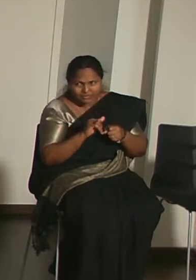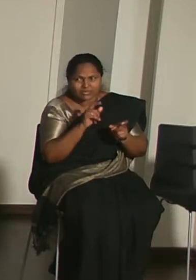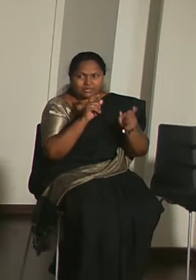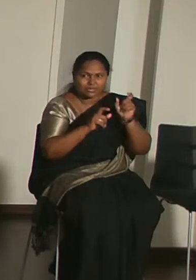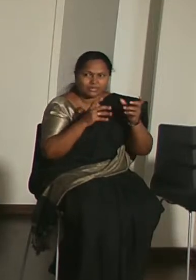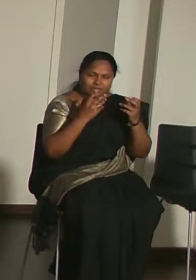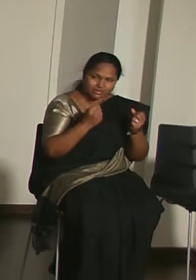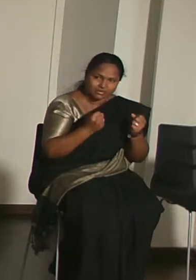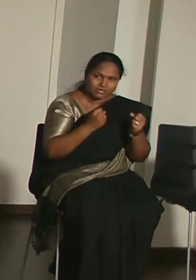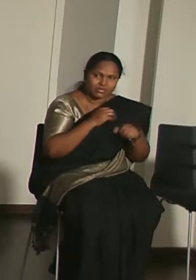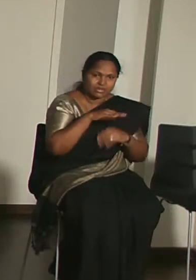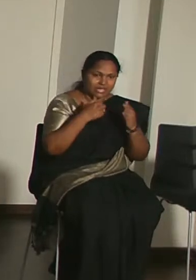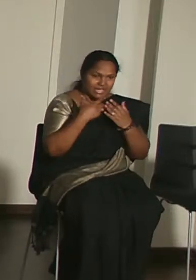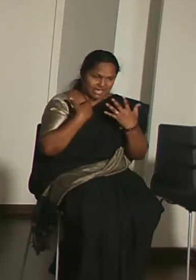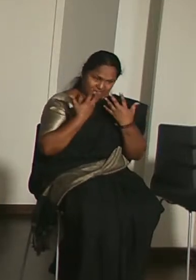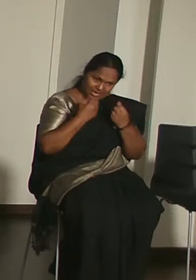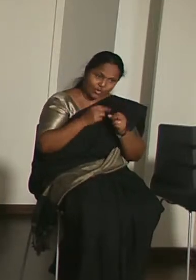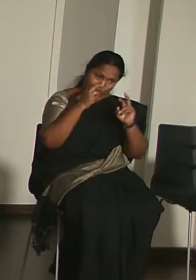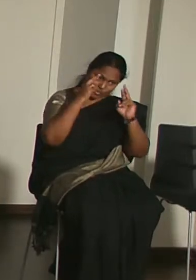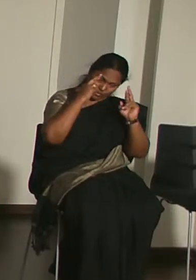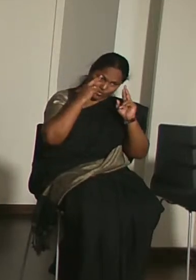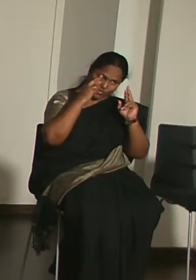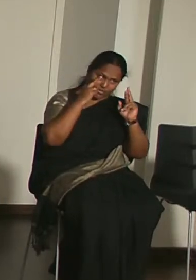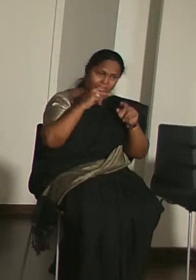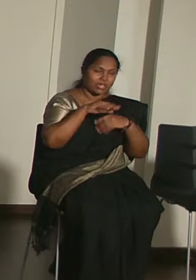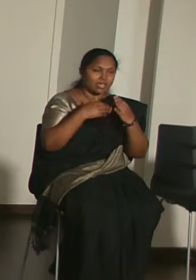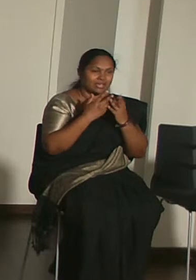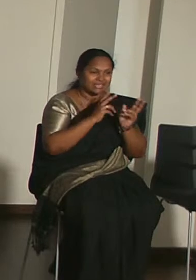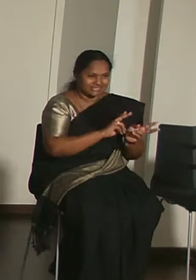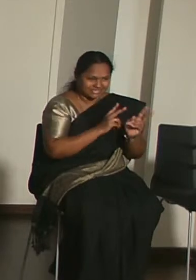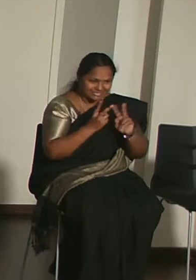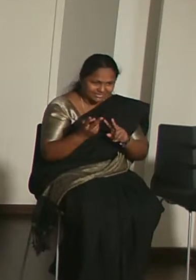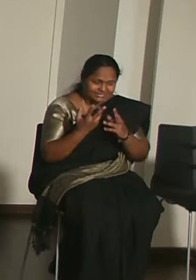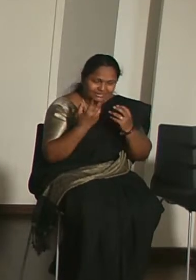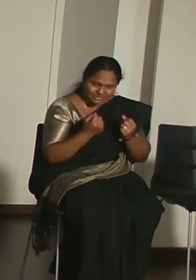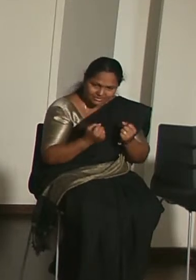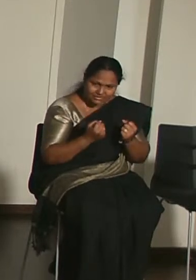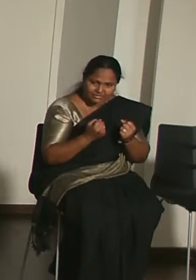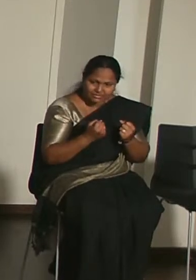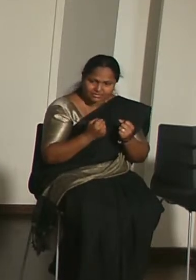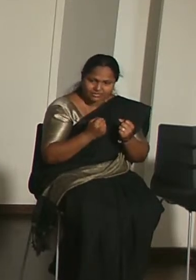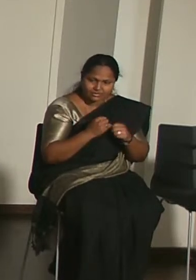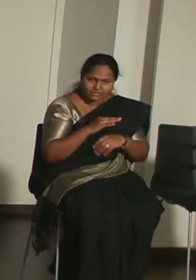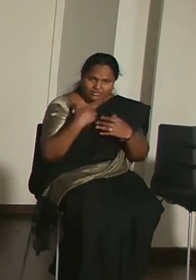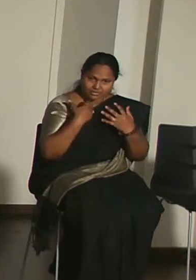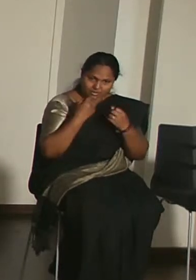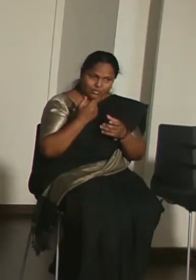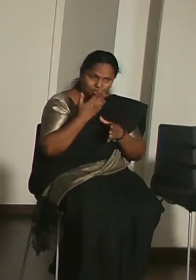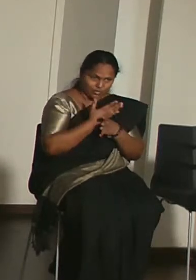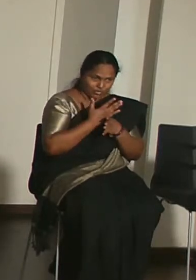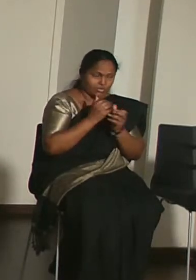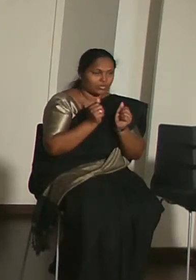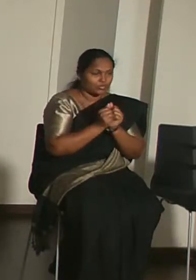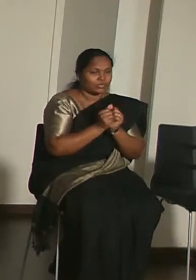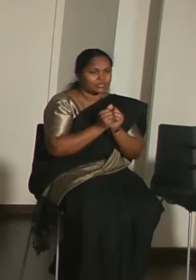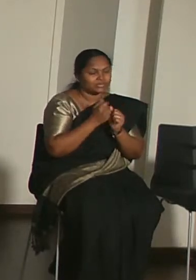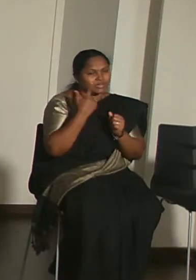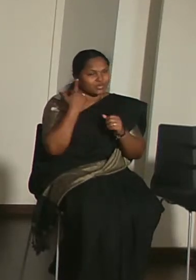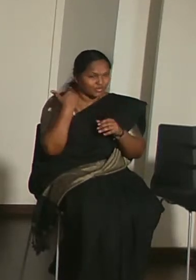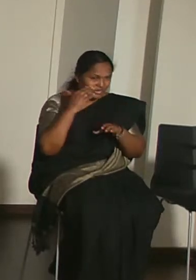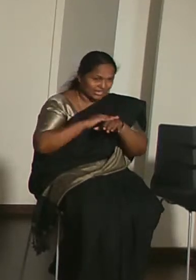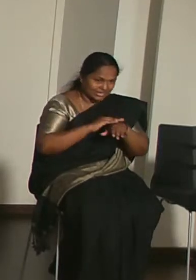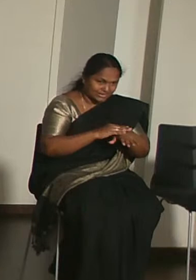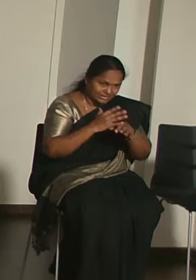So art has hopefully the power to transform. And so then if we are sort of working with this whole